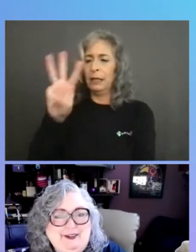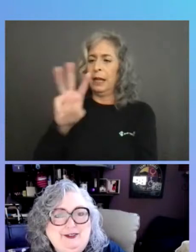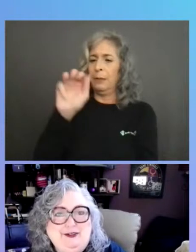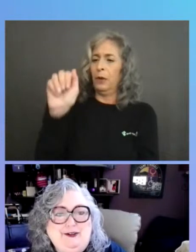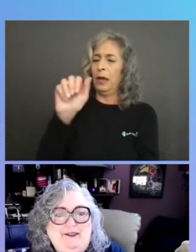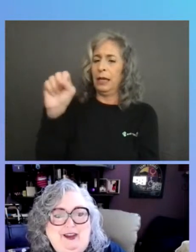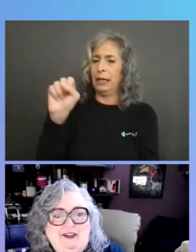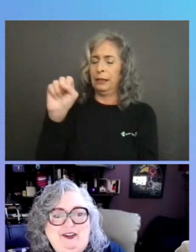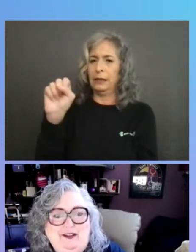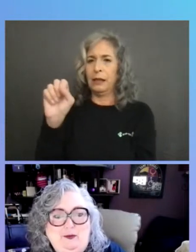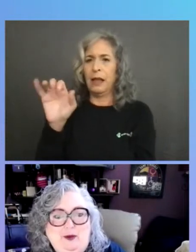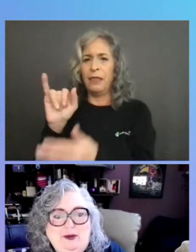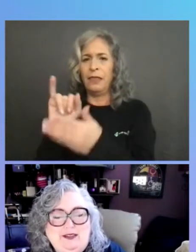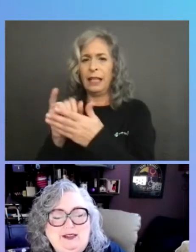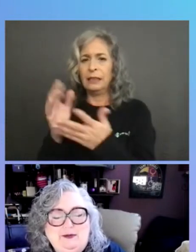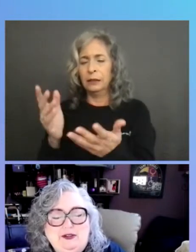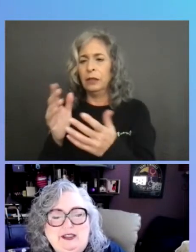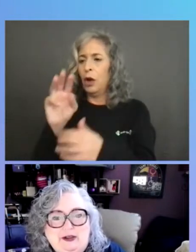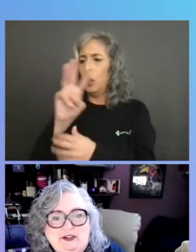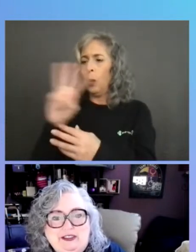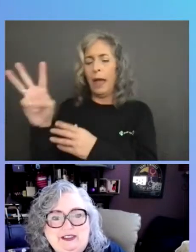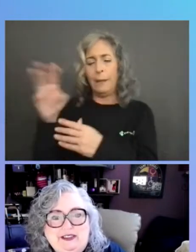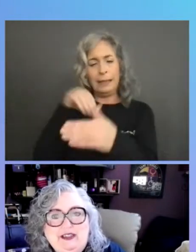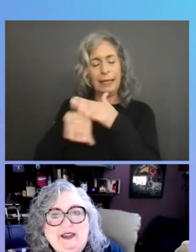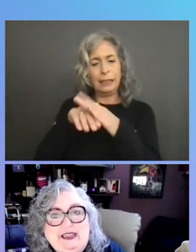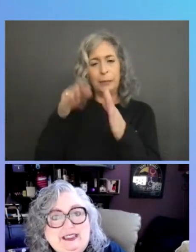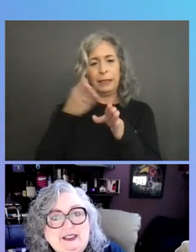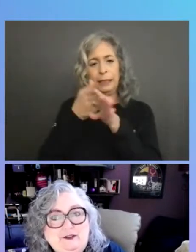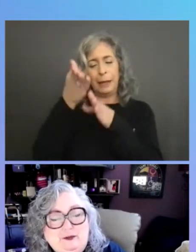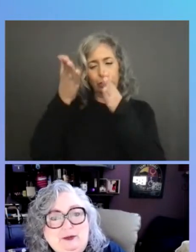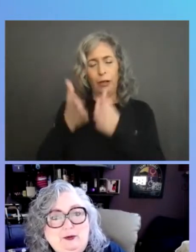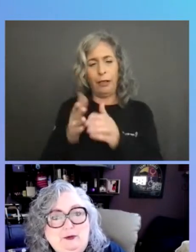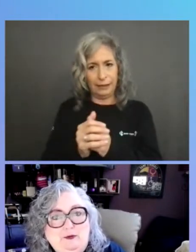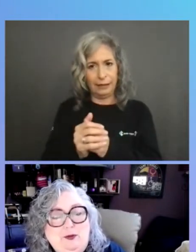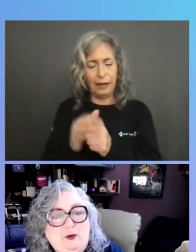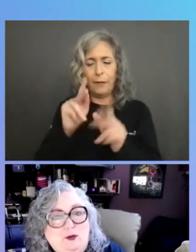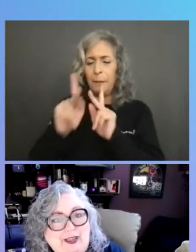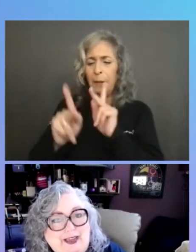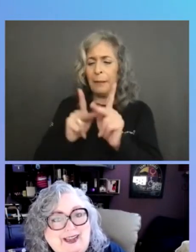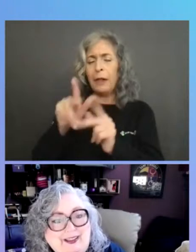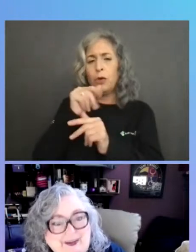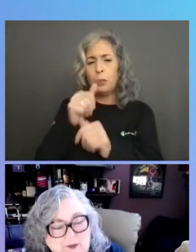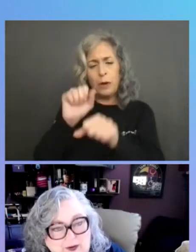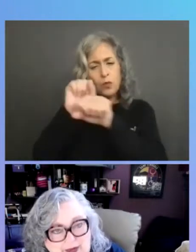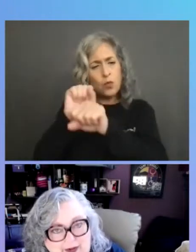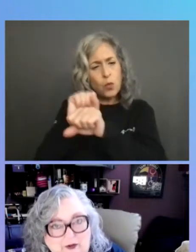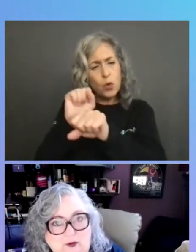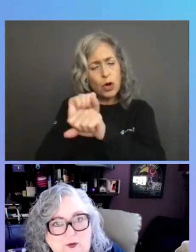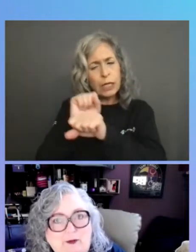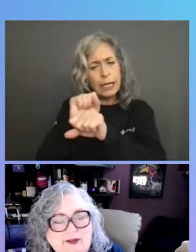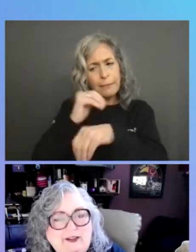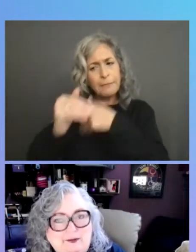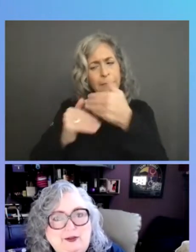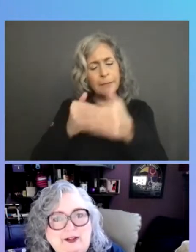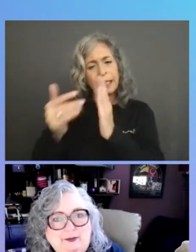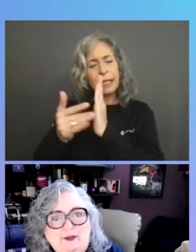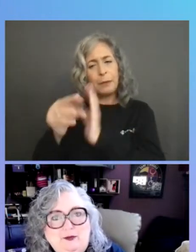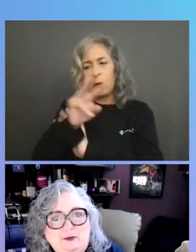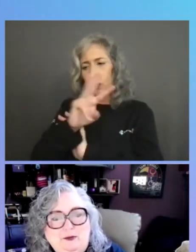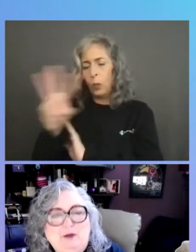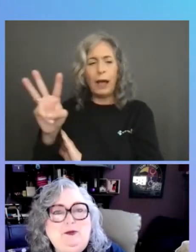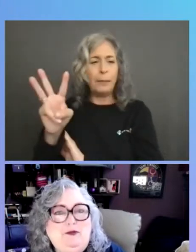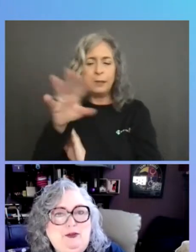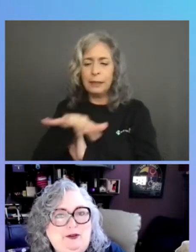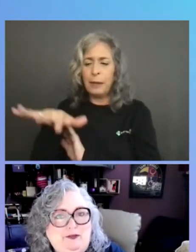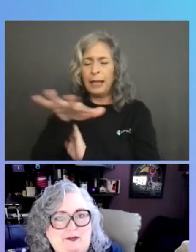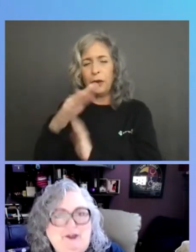intermediate technical certification. That's a web accessibility specialist. This is for people who've been working in the technical web accessibility space